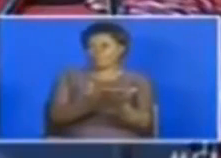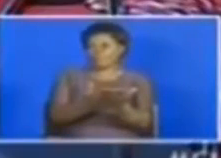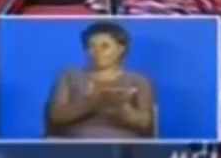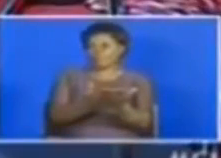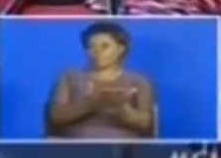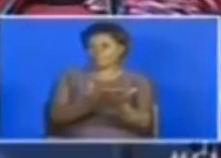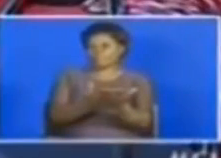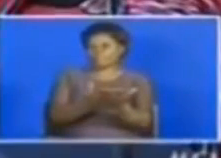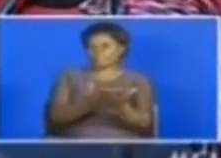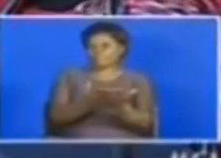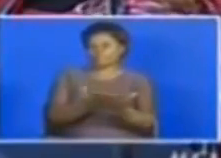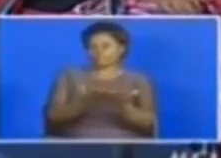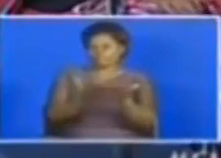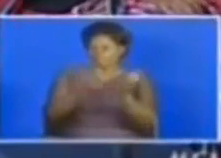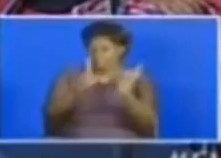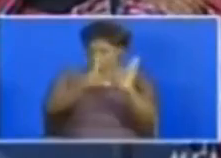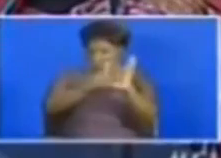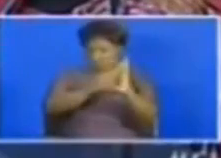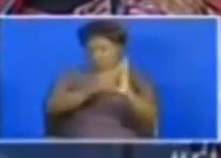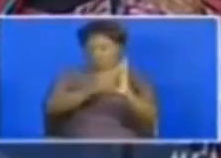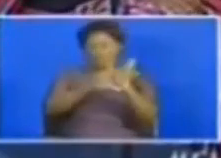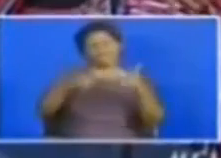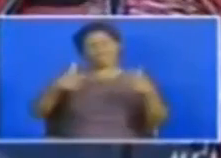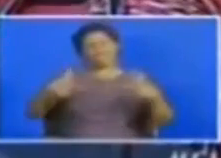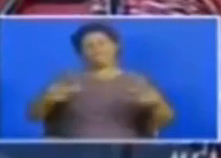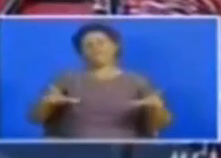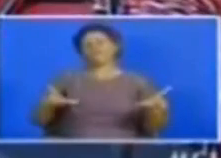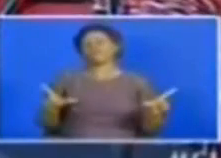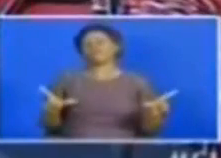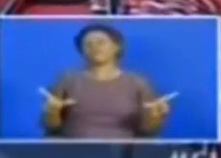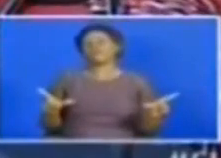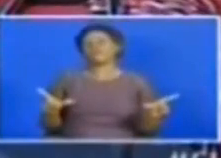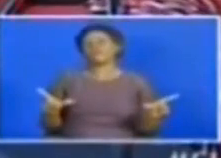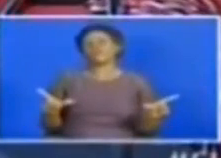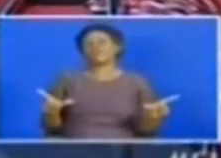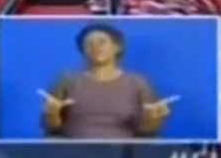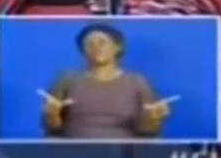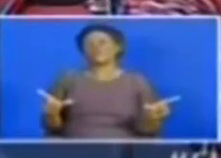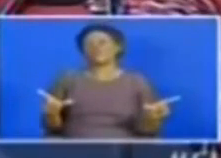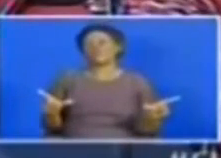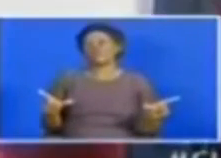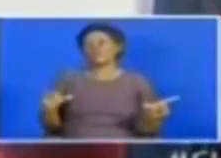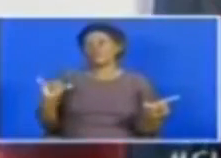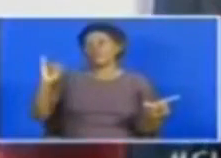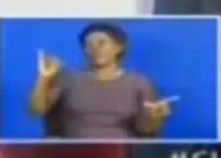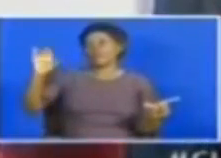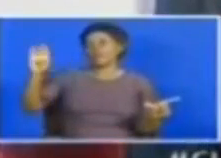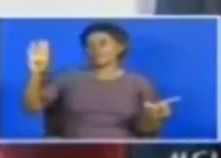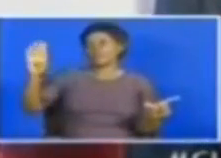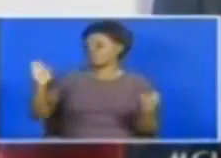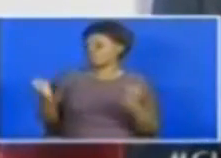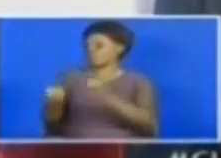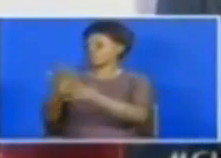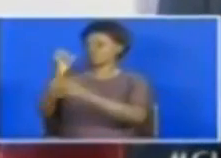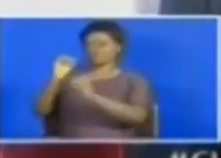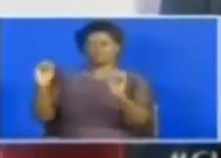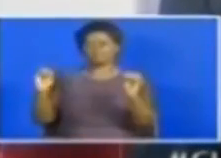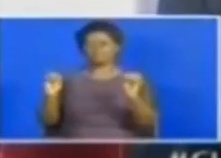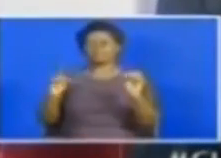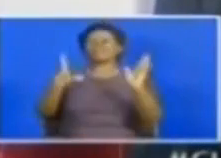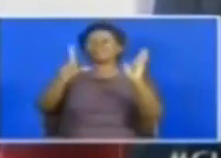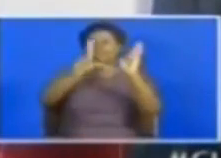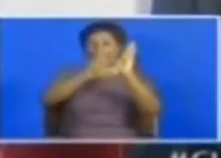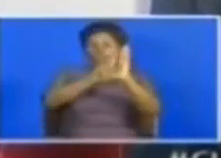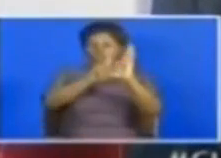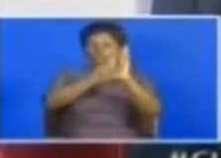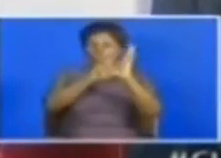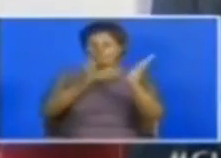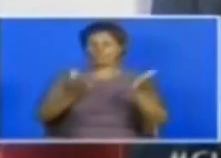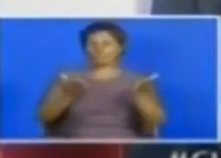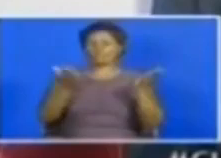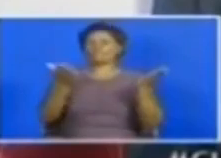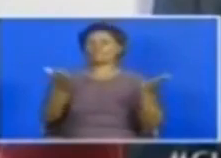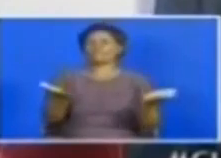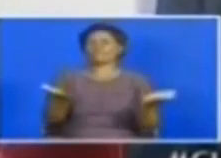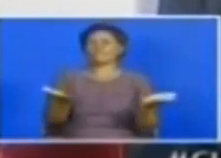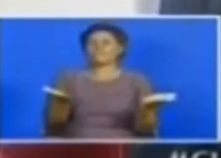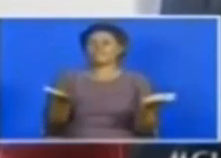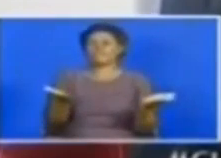manual, and it is provided for in the law, Yvonne. Yeah. Yeah. That is not something that the IEBC has come up with. It is something that is provided for in the